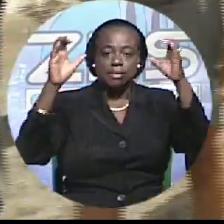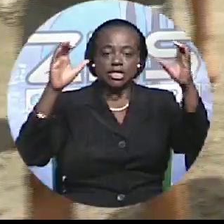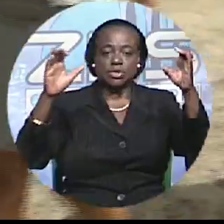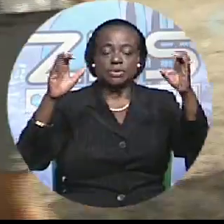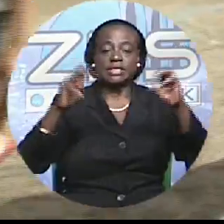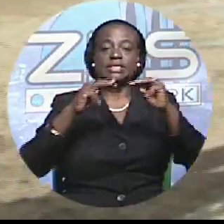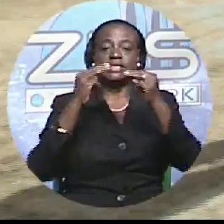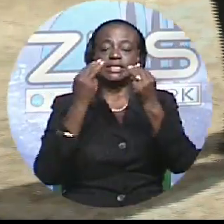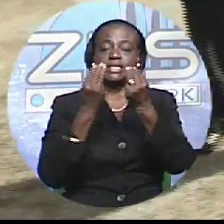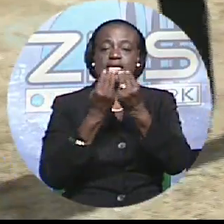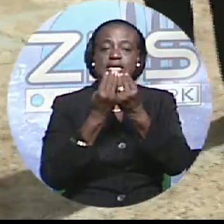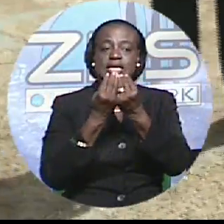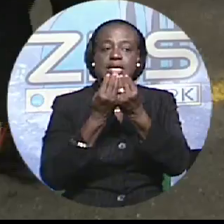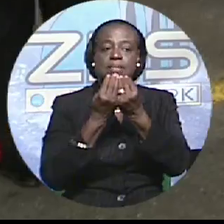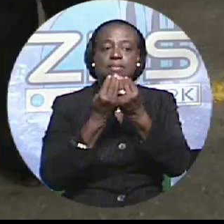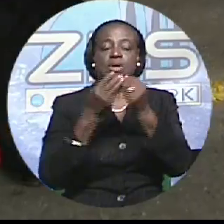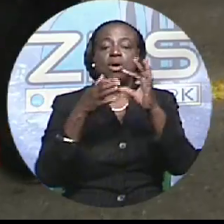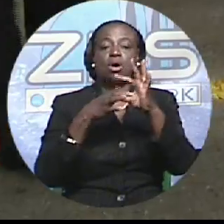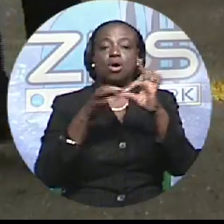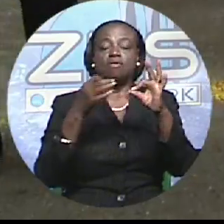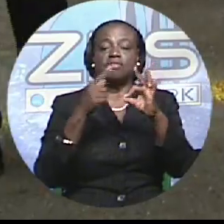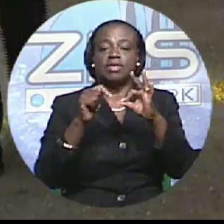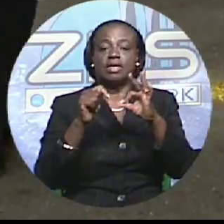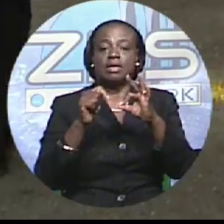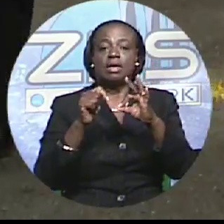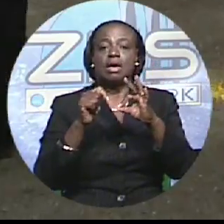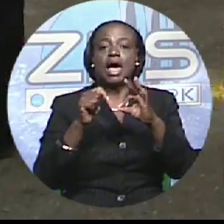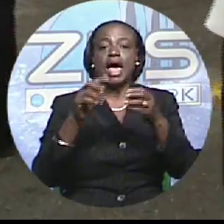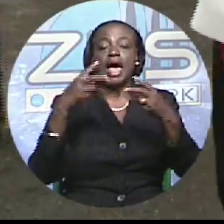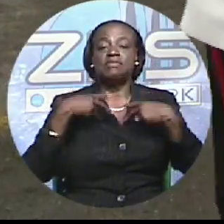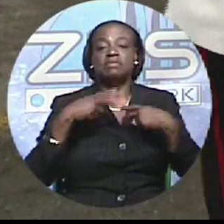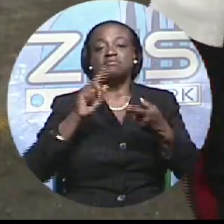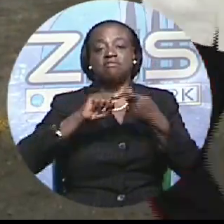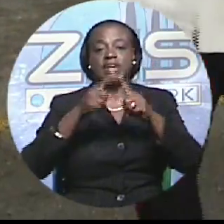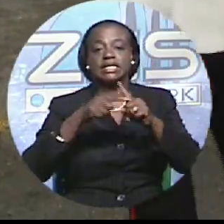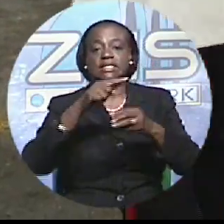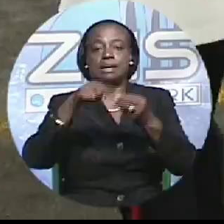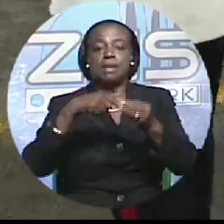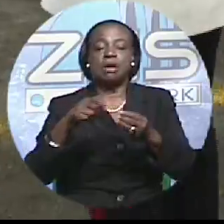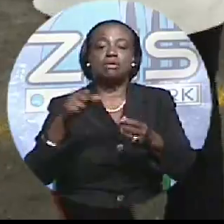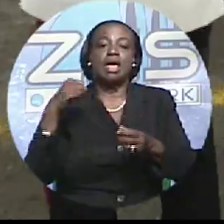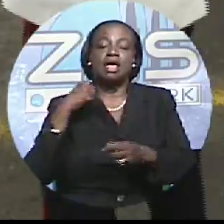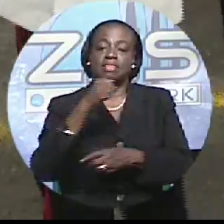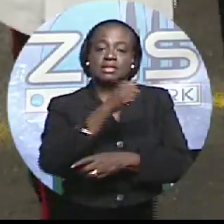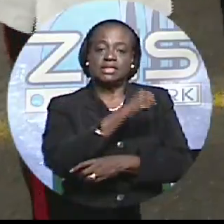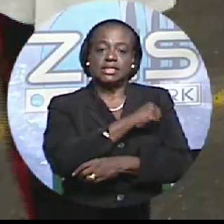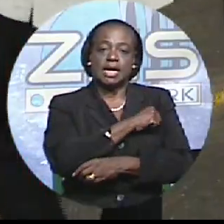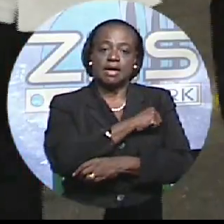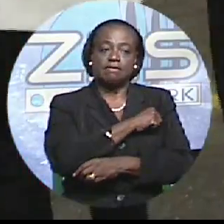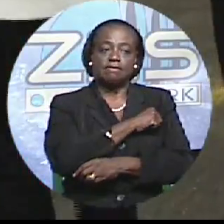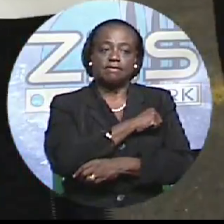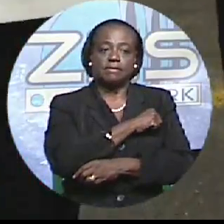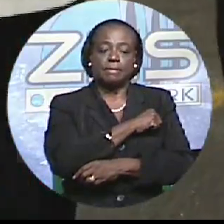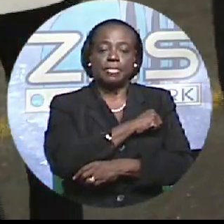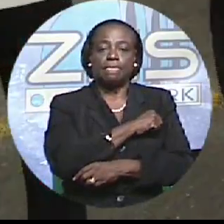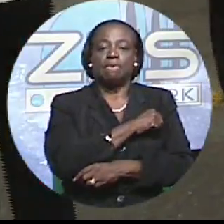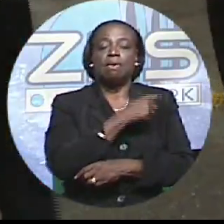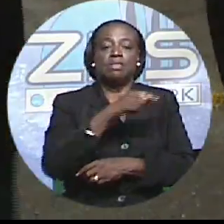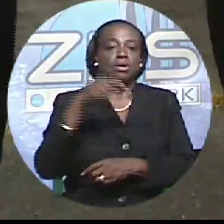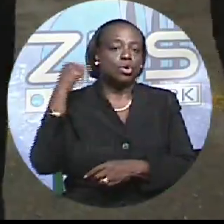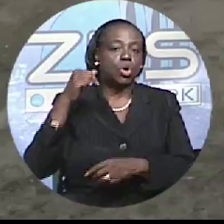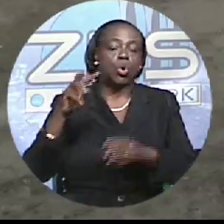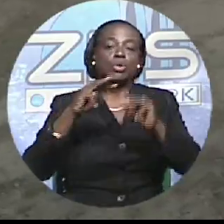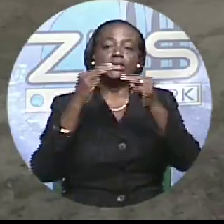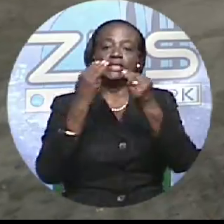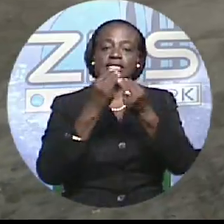team-oriented activities at the corporation to promote camaraderie among staff as well. Broadcasting Corporation of the Bahamas GM and Gold Team leader Diana